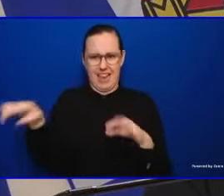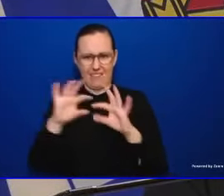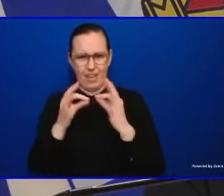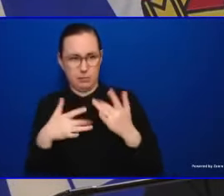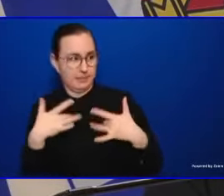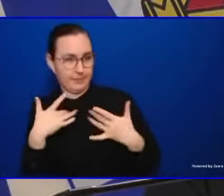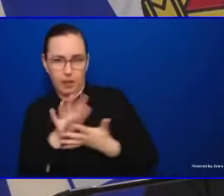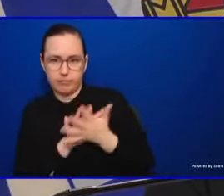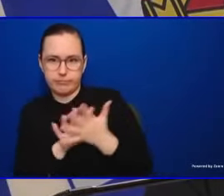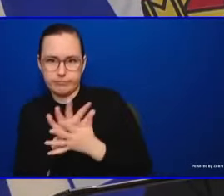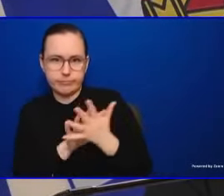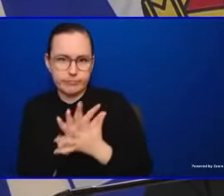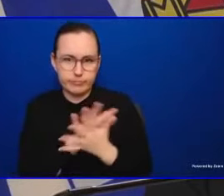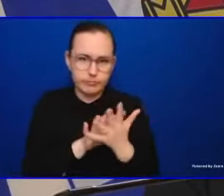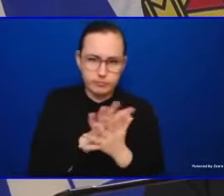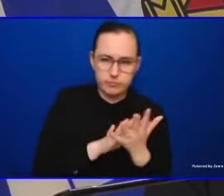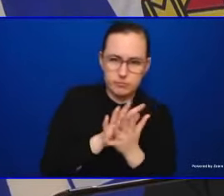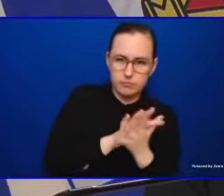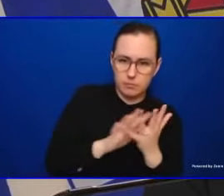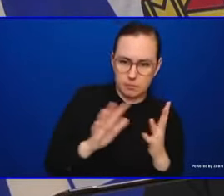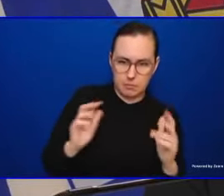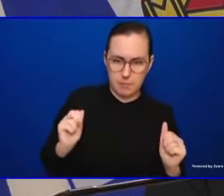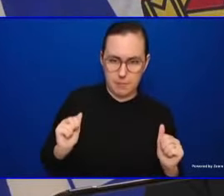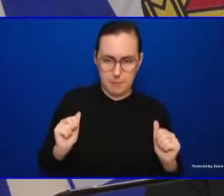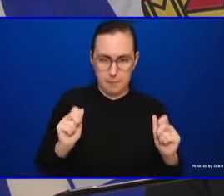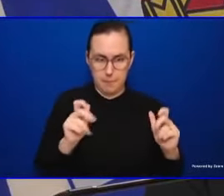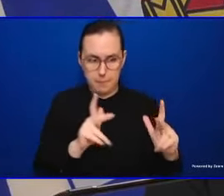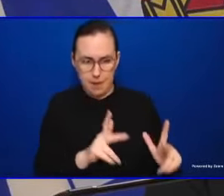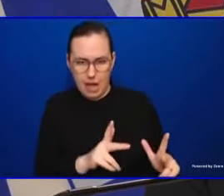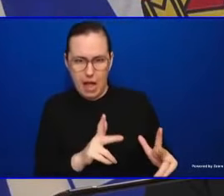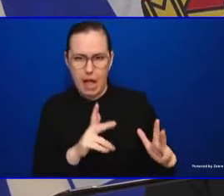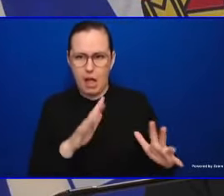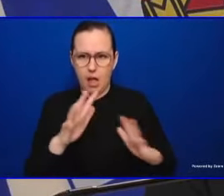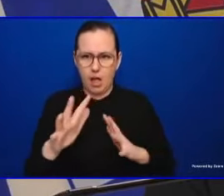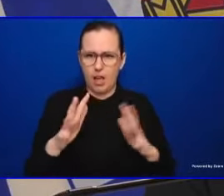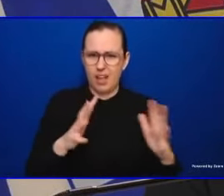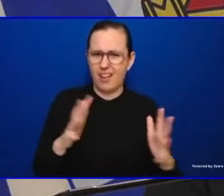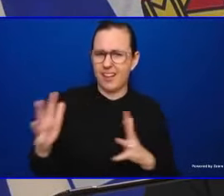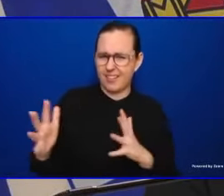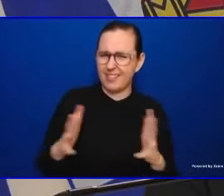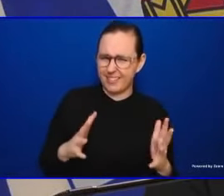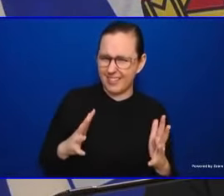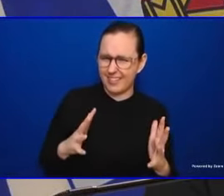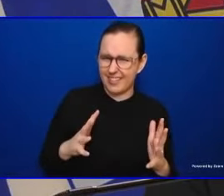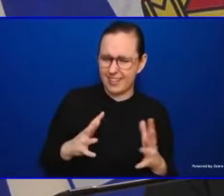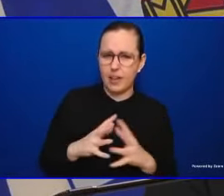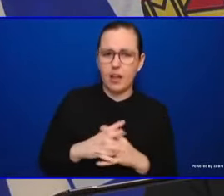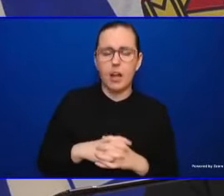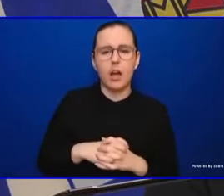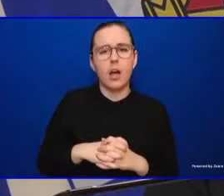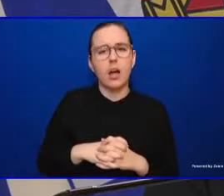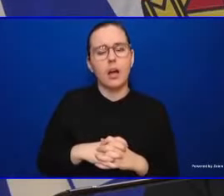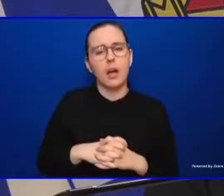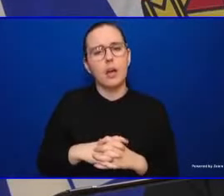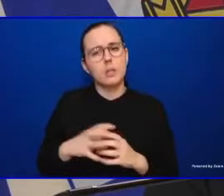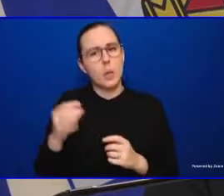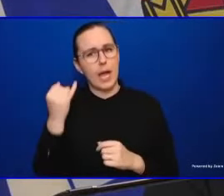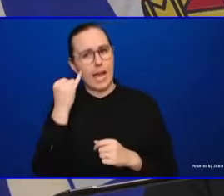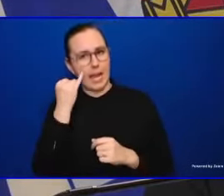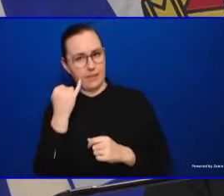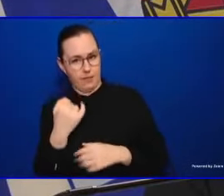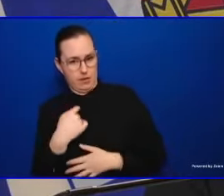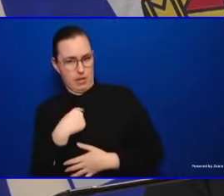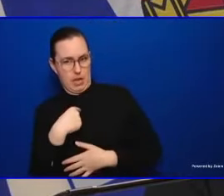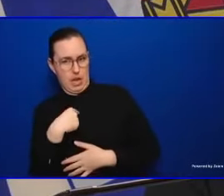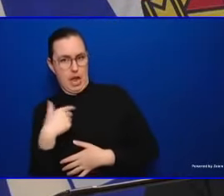So when is it safe if you have COVID symptoms but can't access a test? When